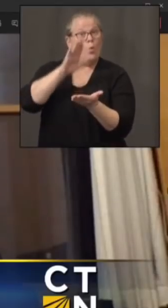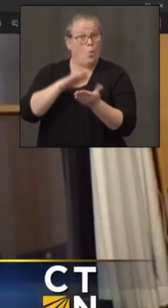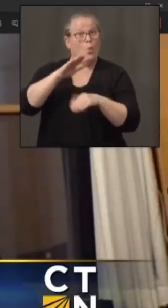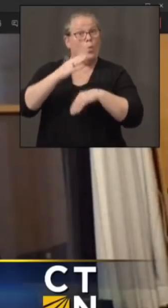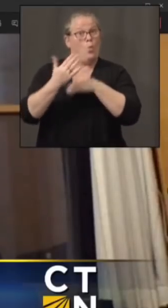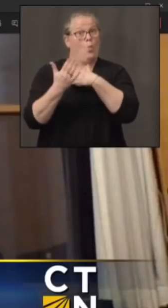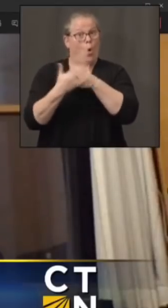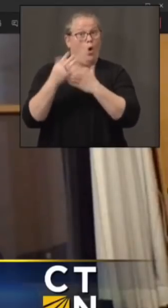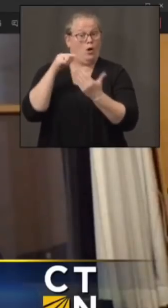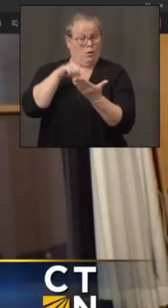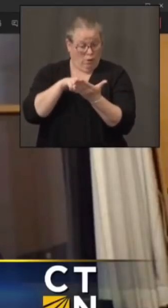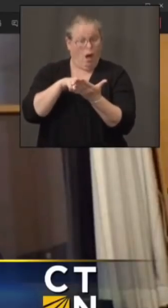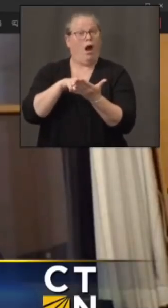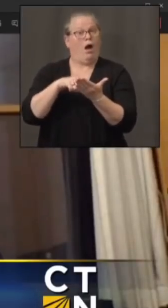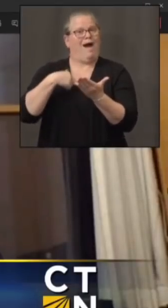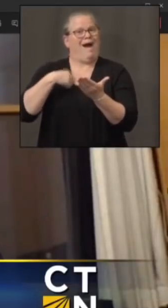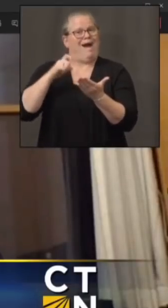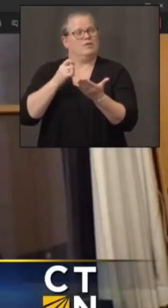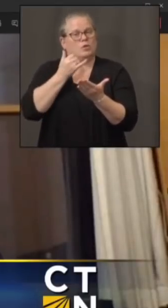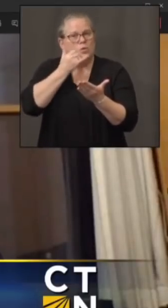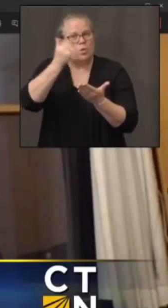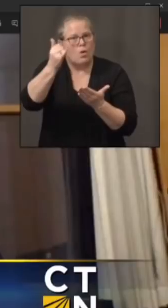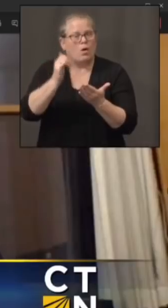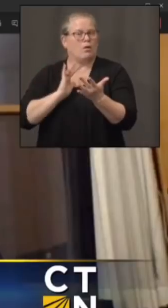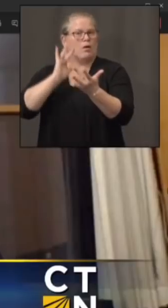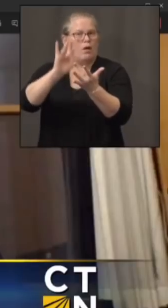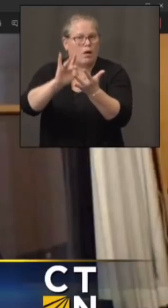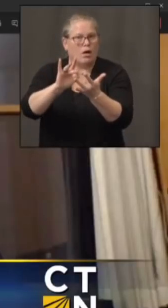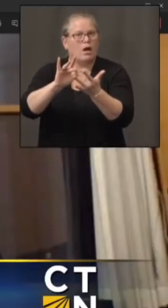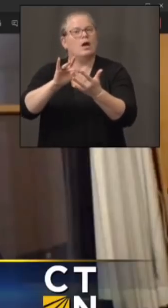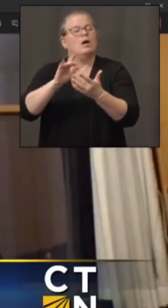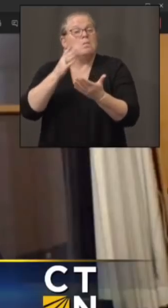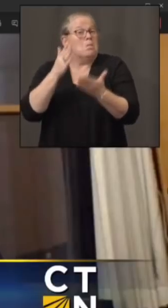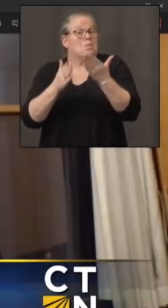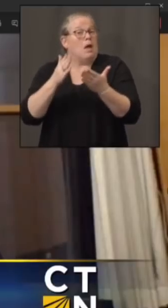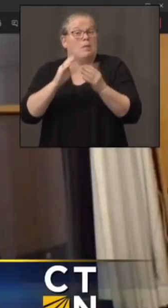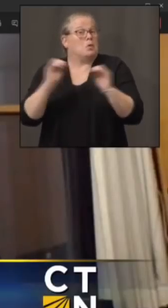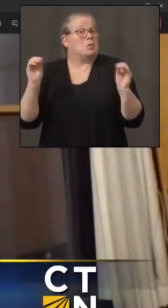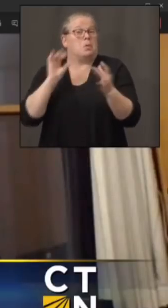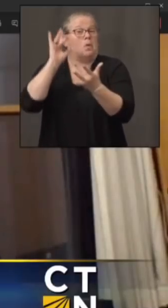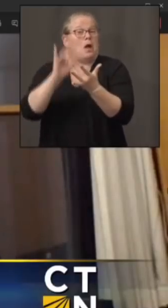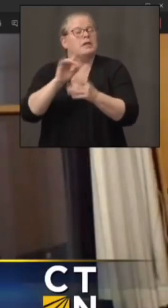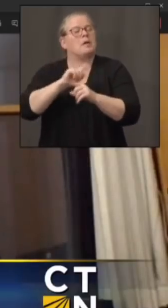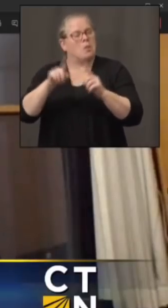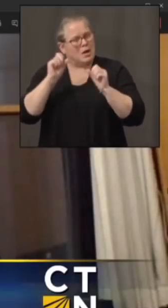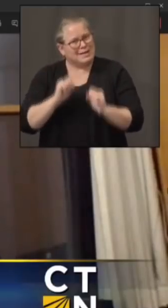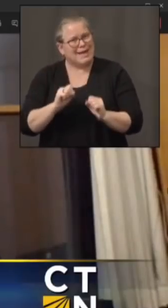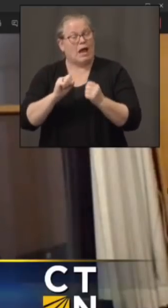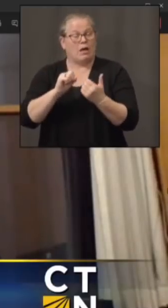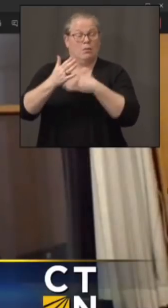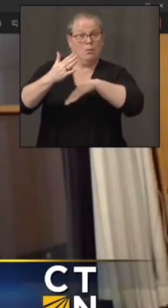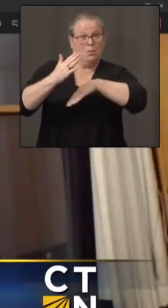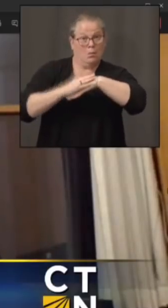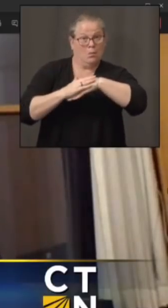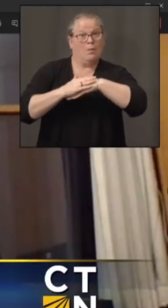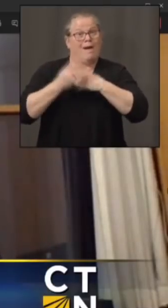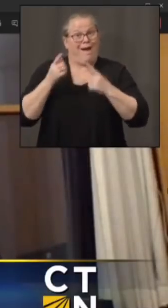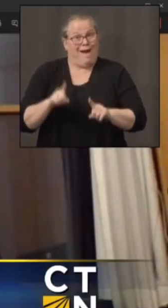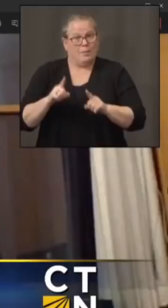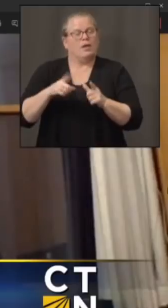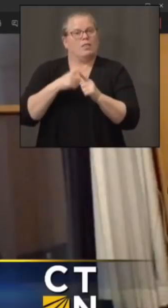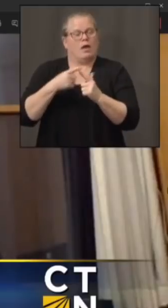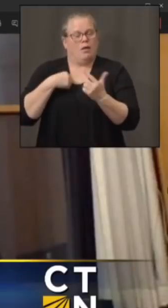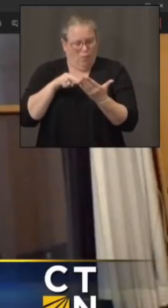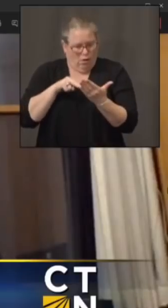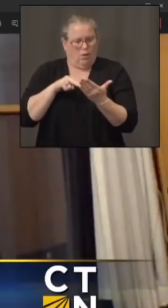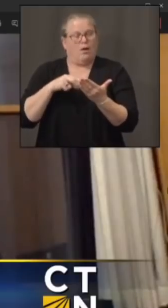meantime, it'll give you instructions about how you can self-quarantine, get tested, and keep yourself and your family safe. But it's completely anonymous, and people